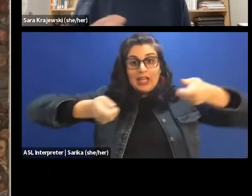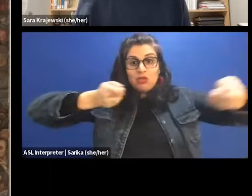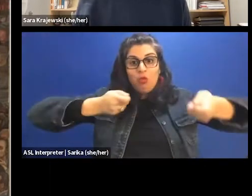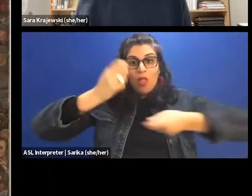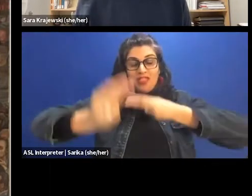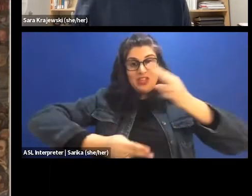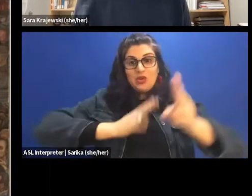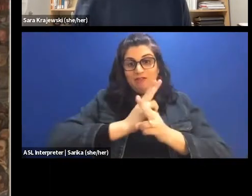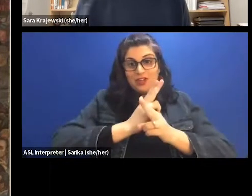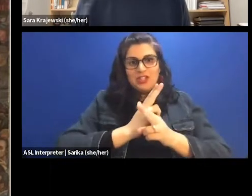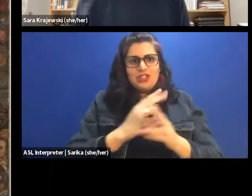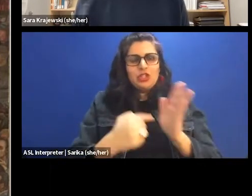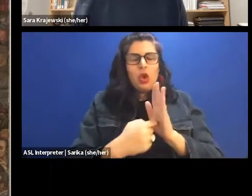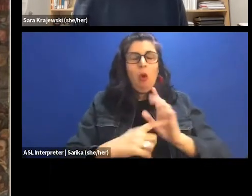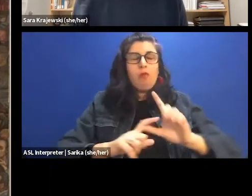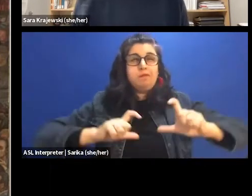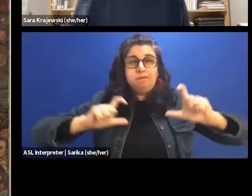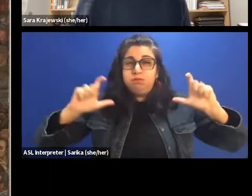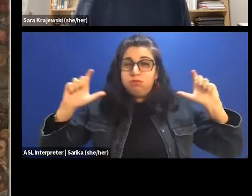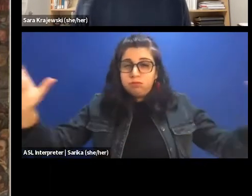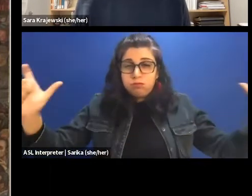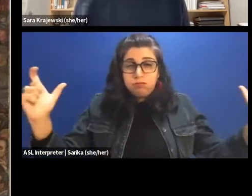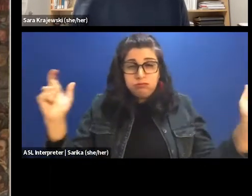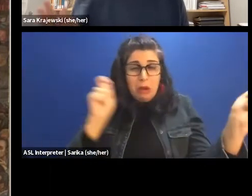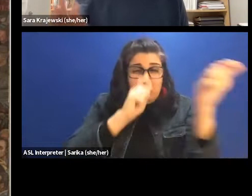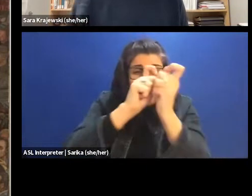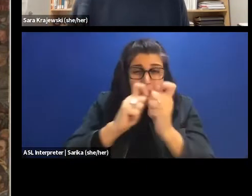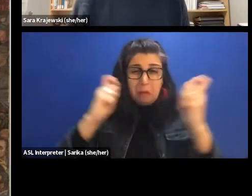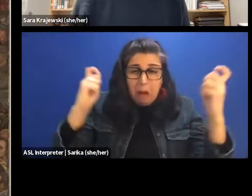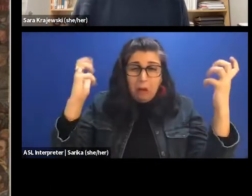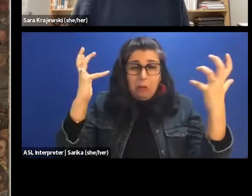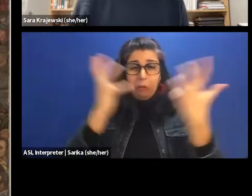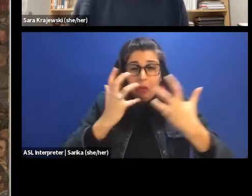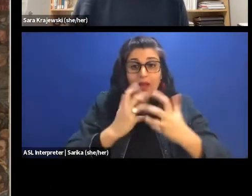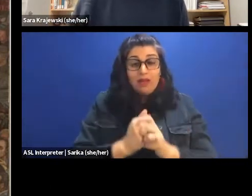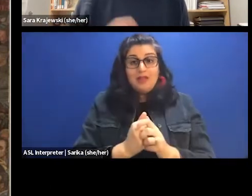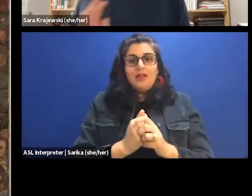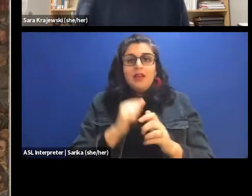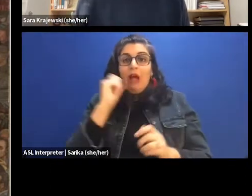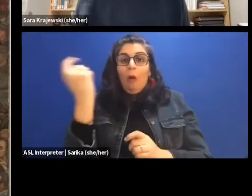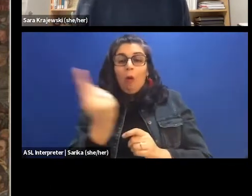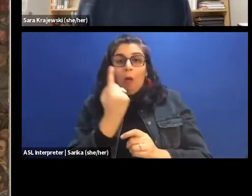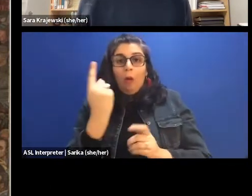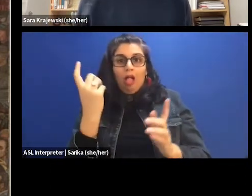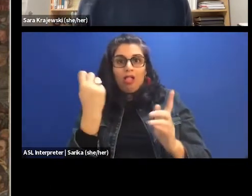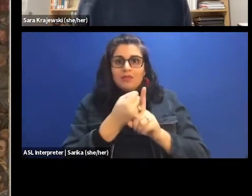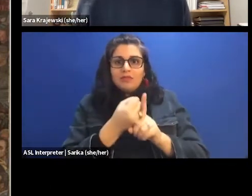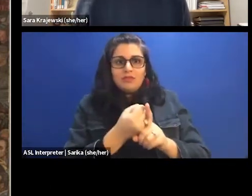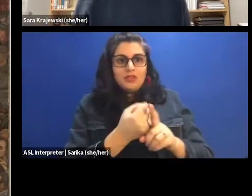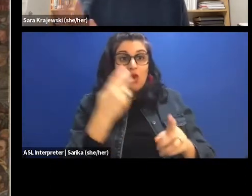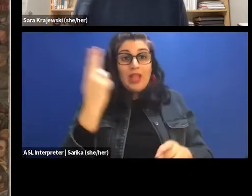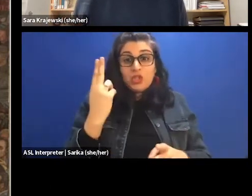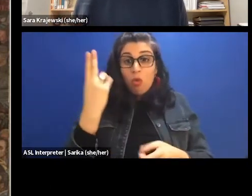to show the scale and grandeur of these projects. Not only did the muralists interpret historical events in their